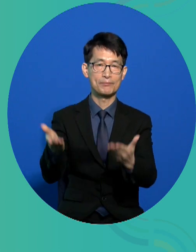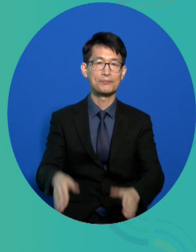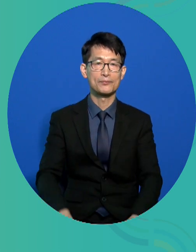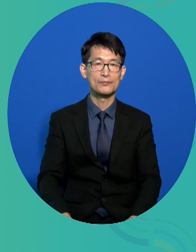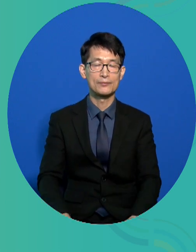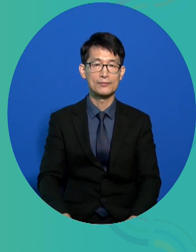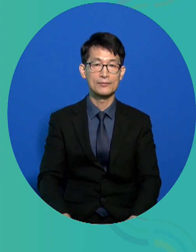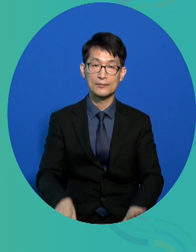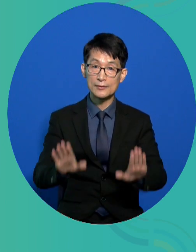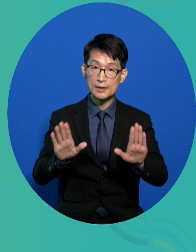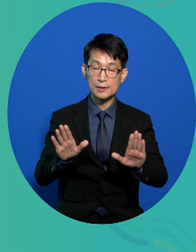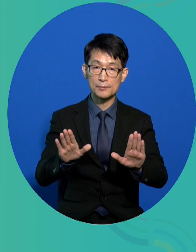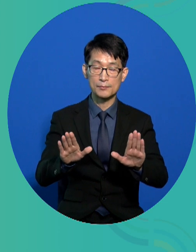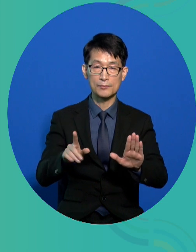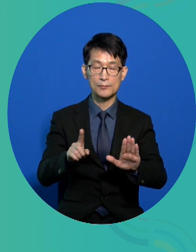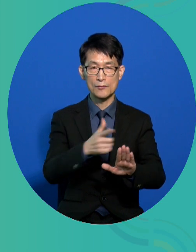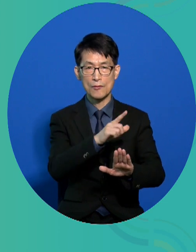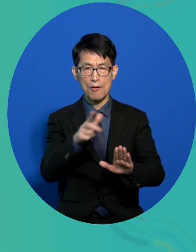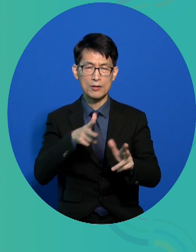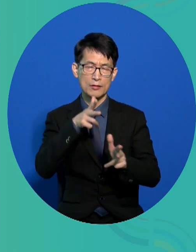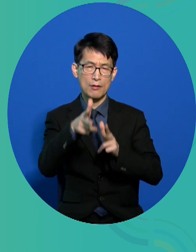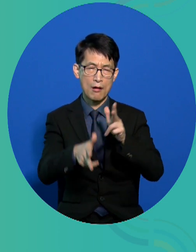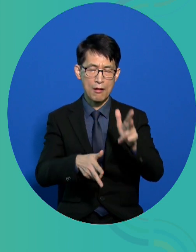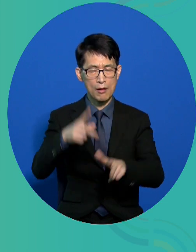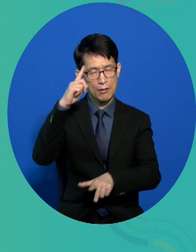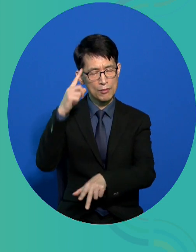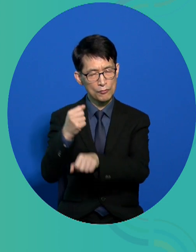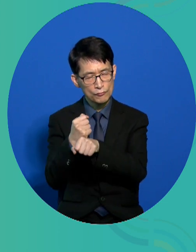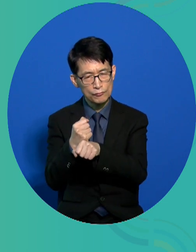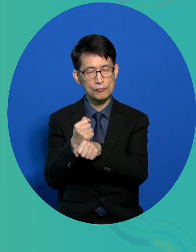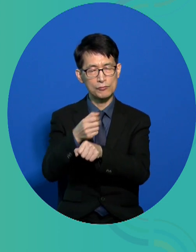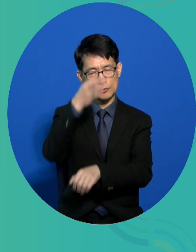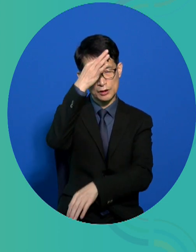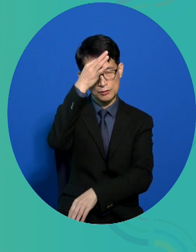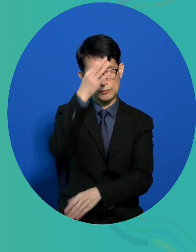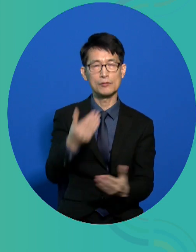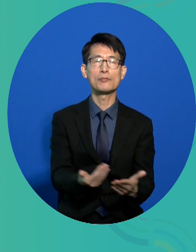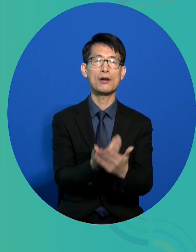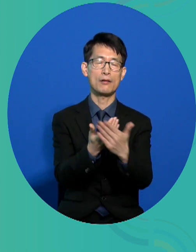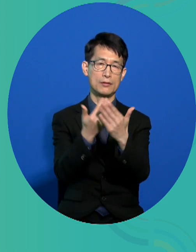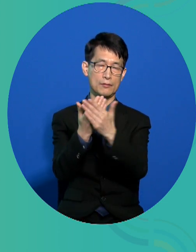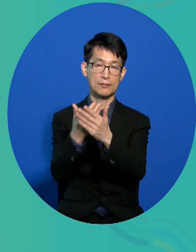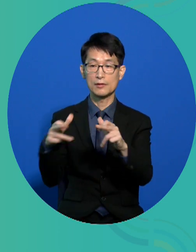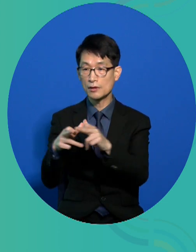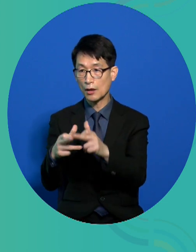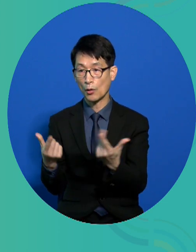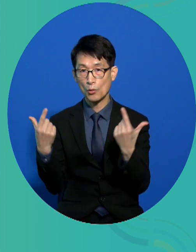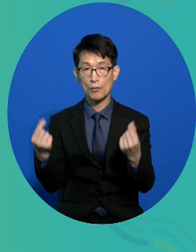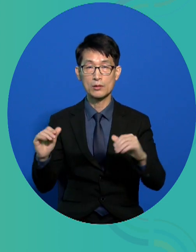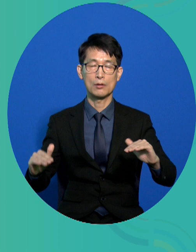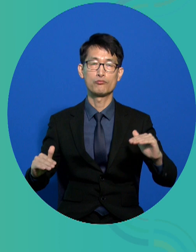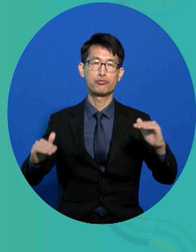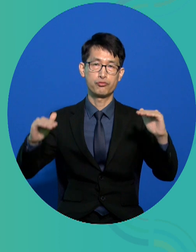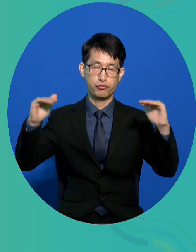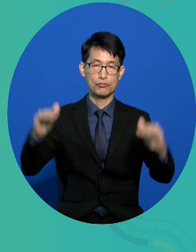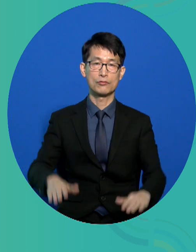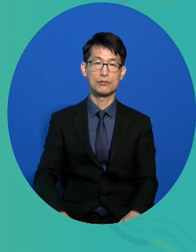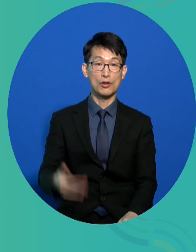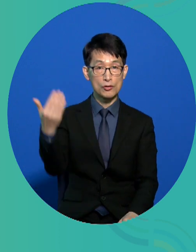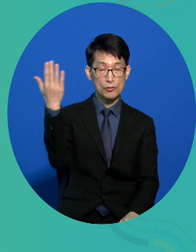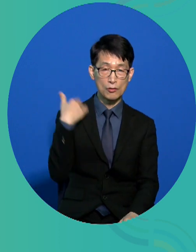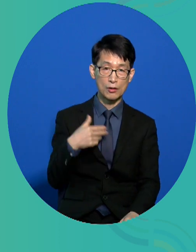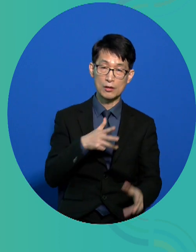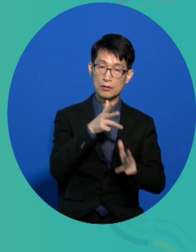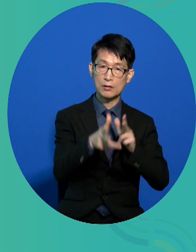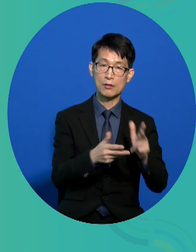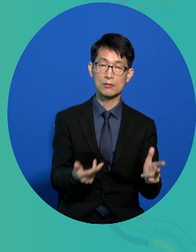the disabled people. And technological development has brought on technology development